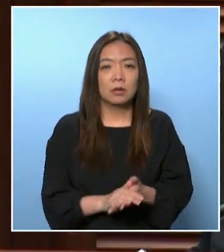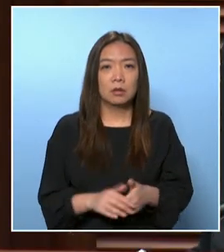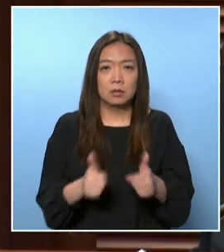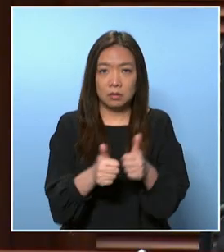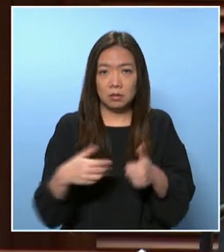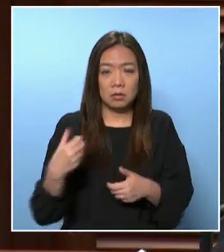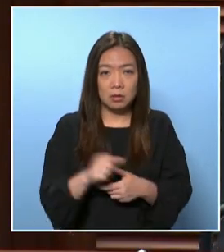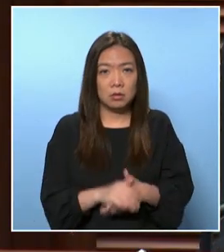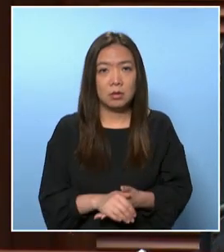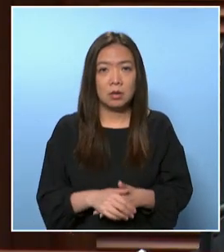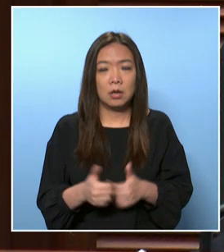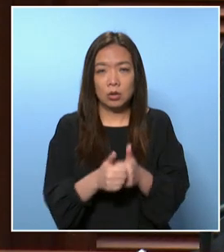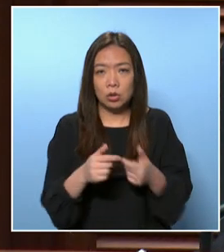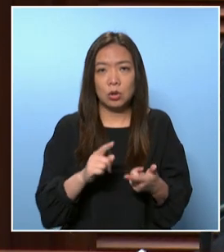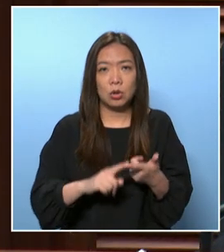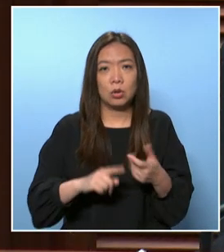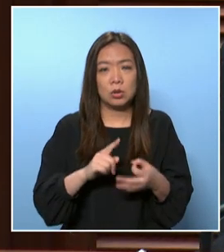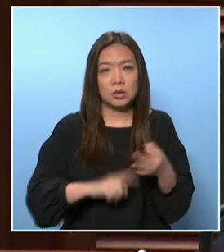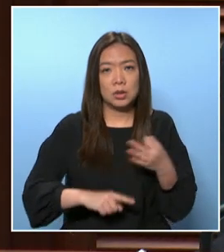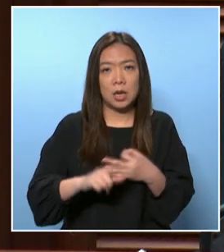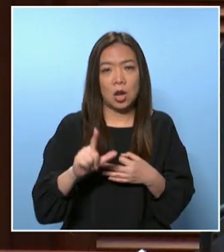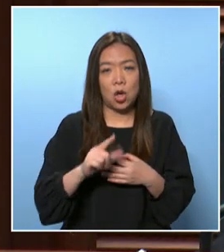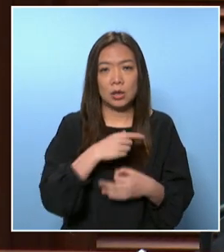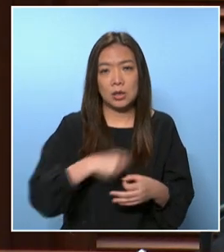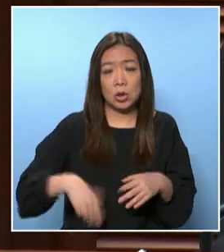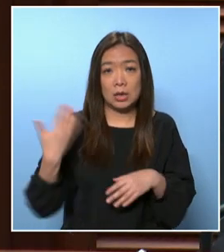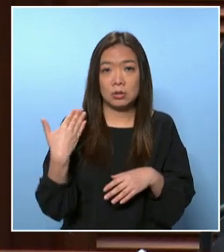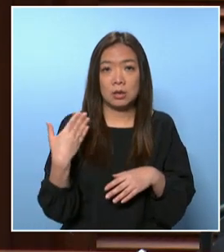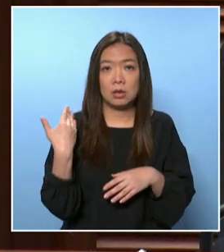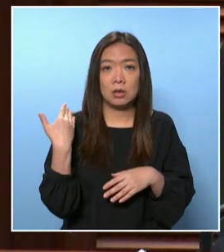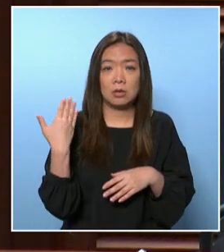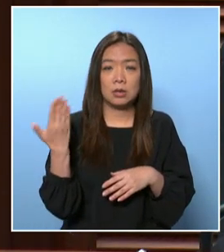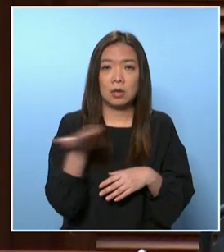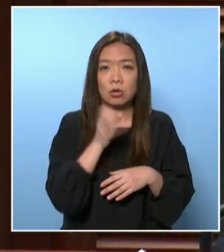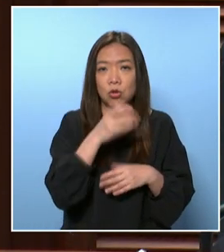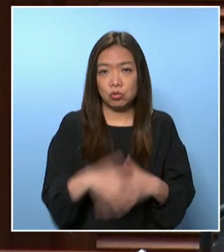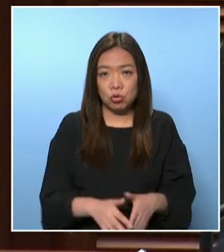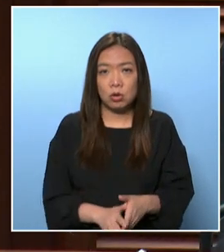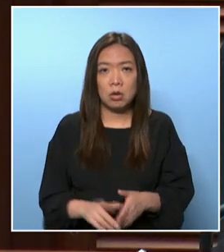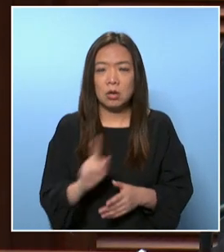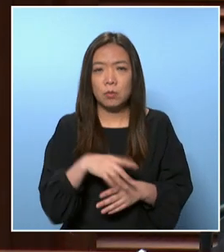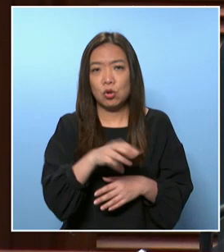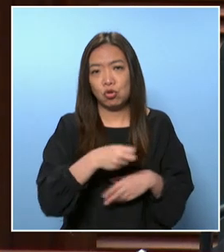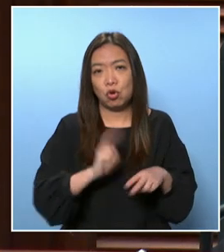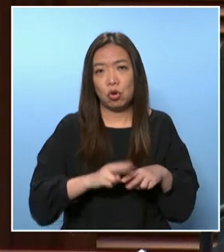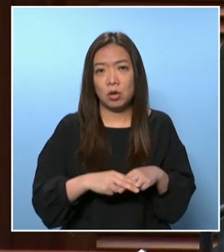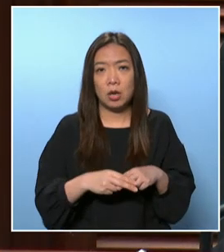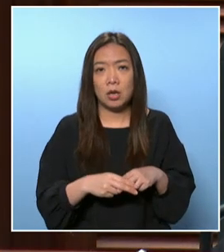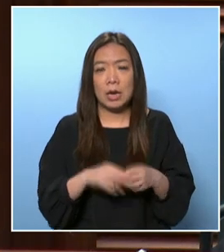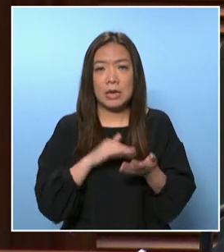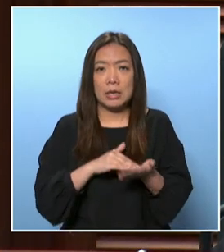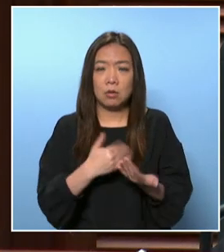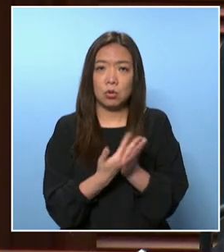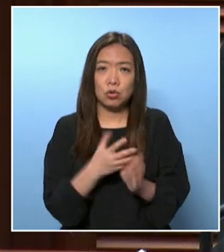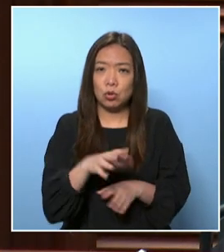Undersecretary. Thank you, Dr. Leung. We talked about how we can take